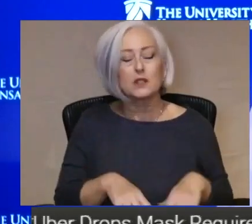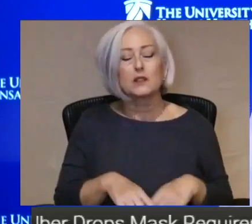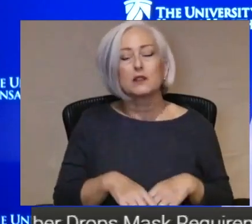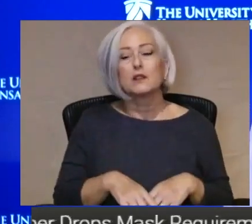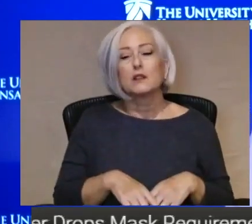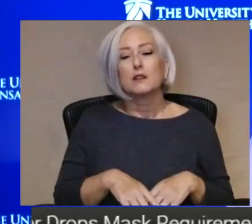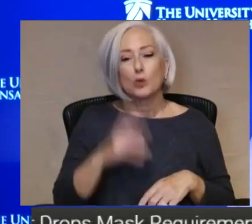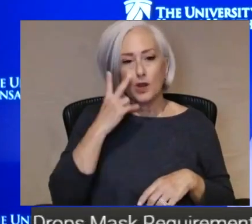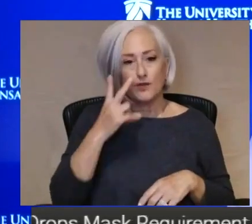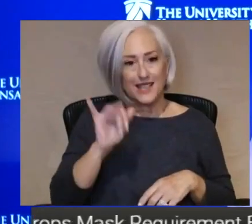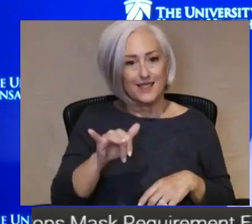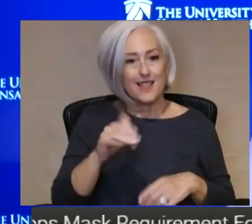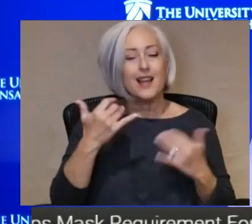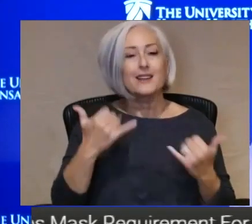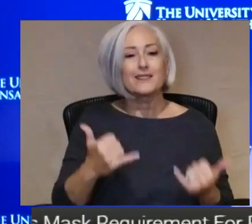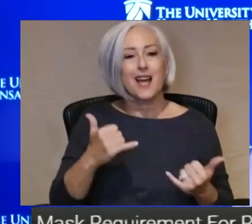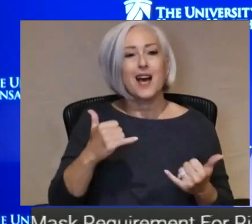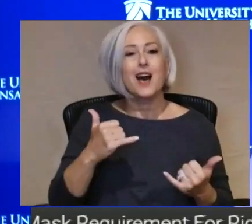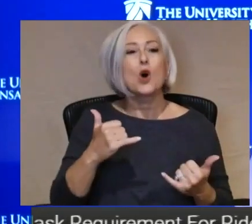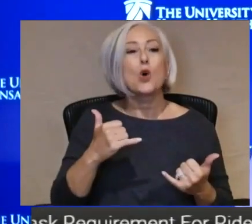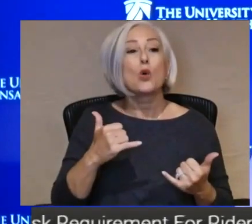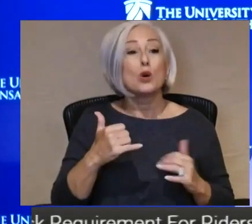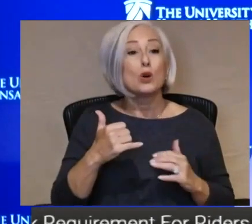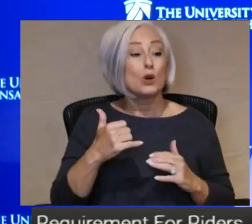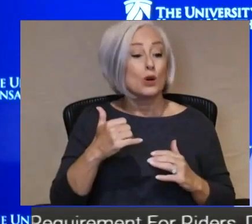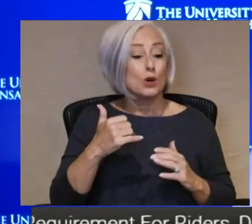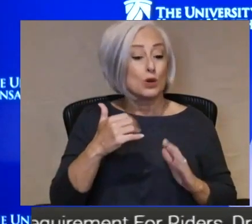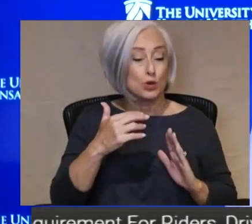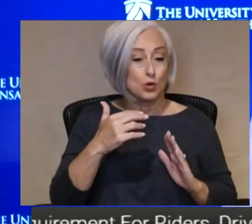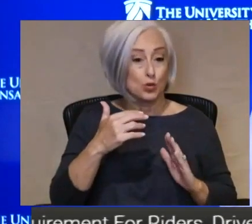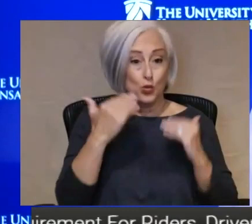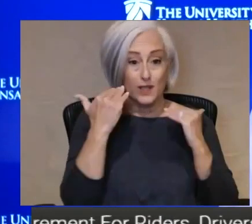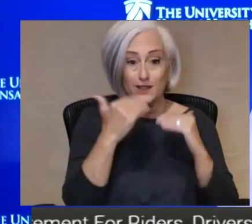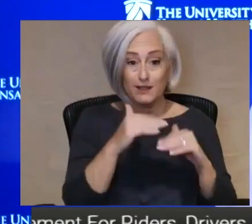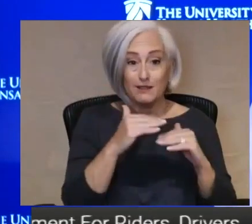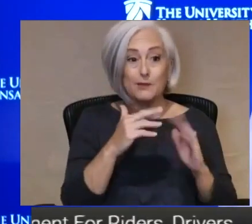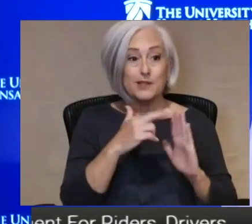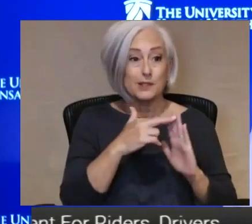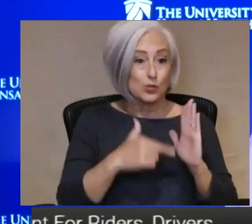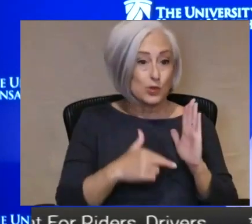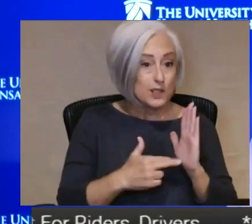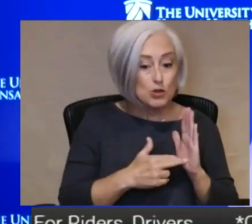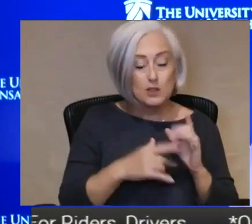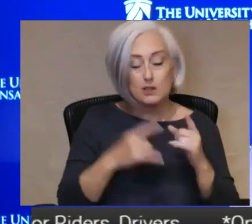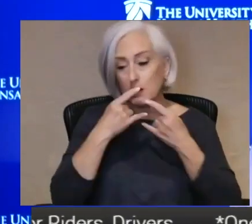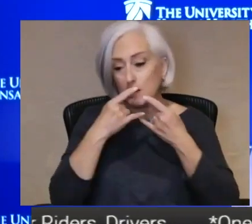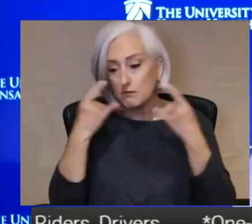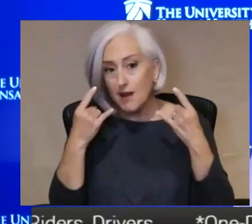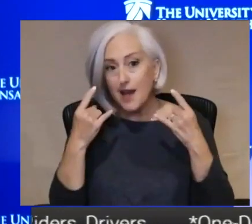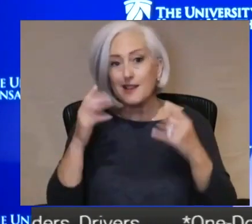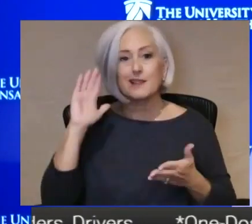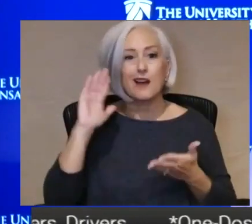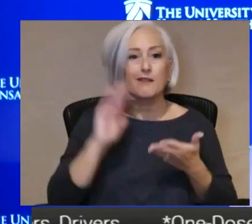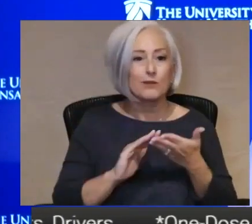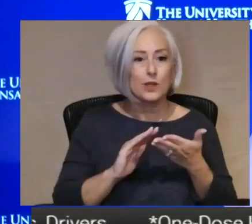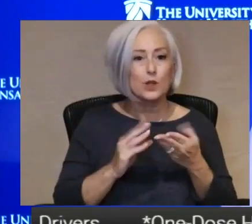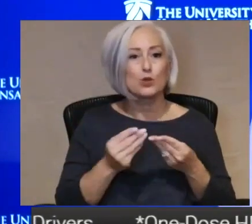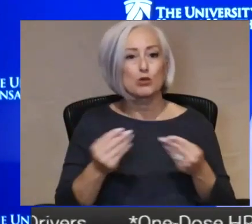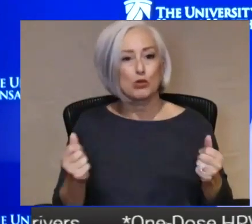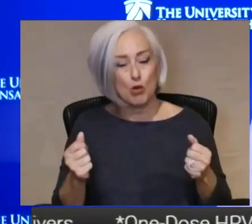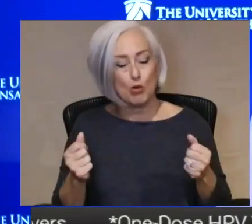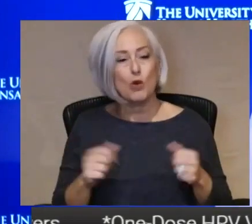in restrictions or total dissolution of restrictions and mandates, including mask mandates, know the important things to do. Those are very